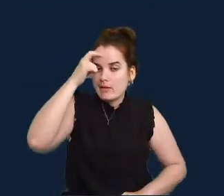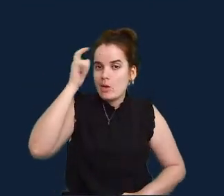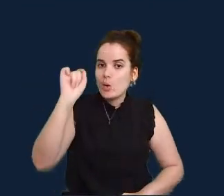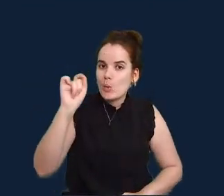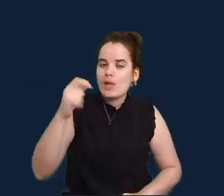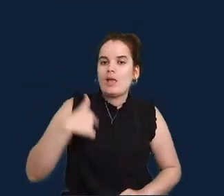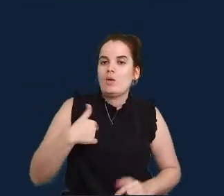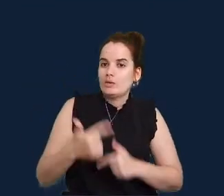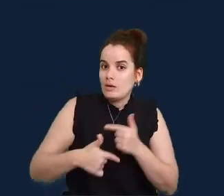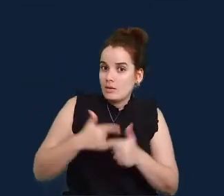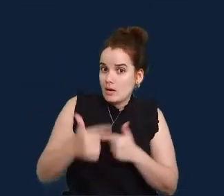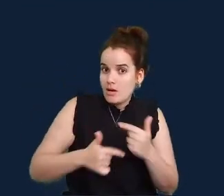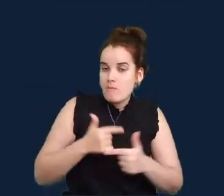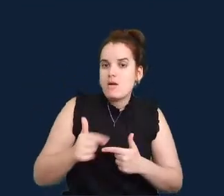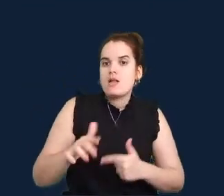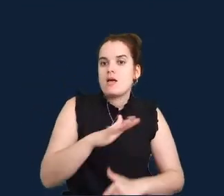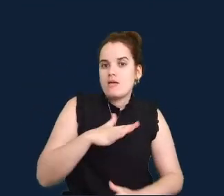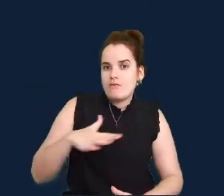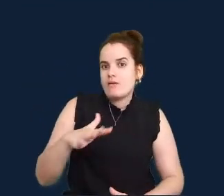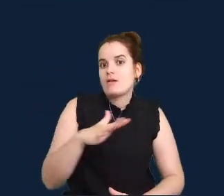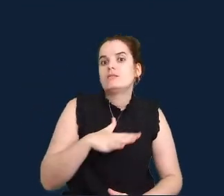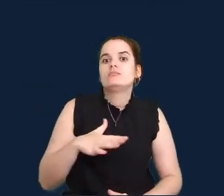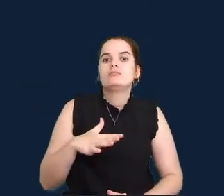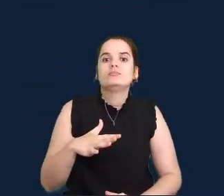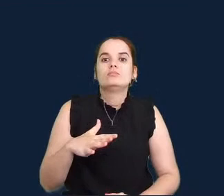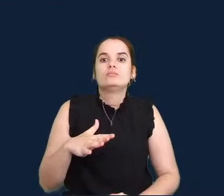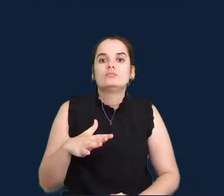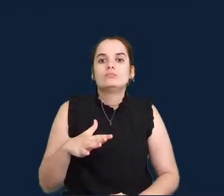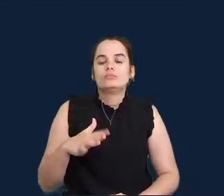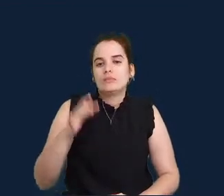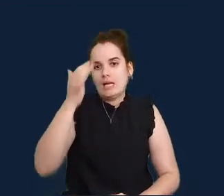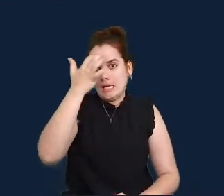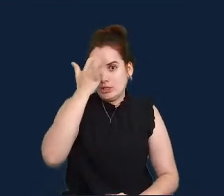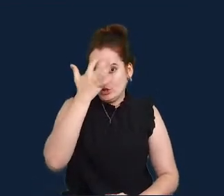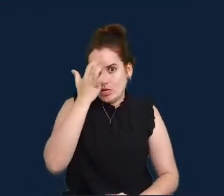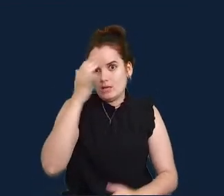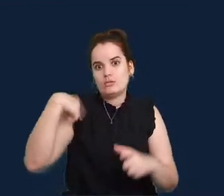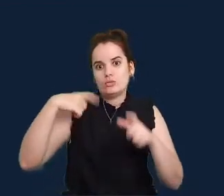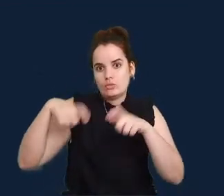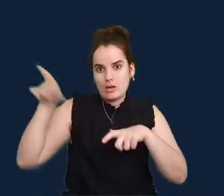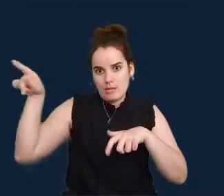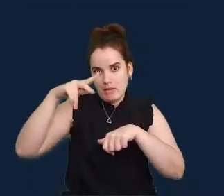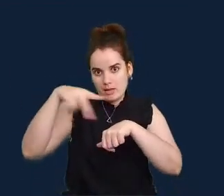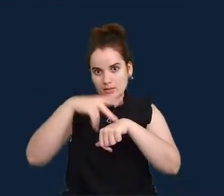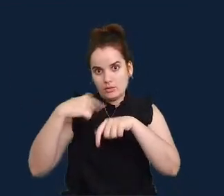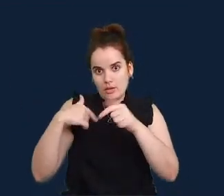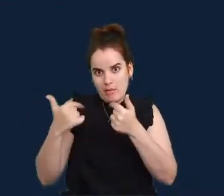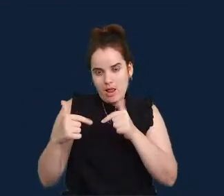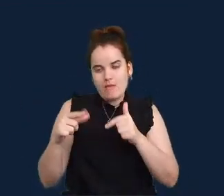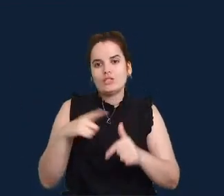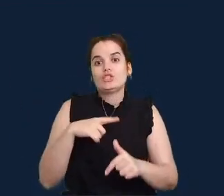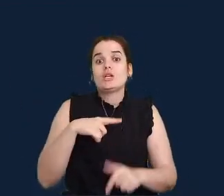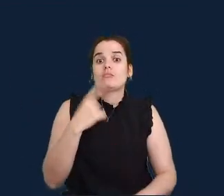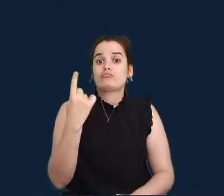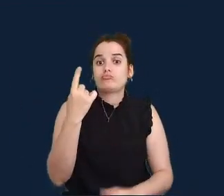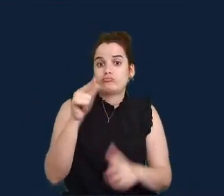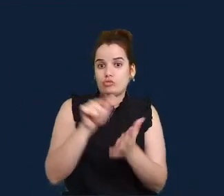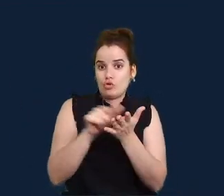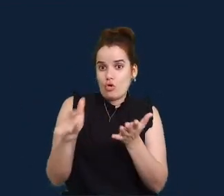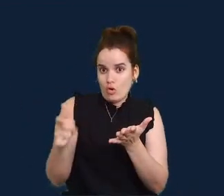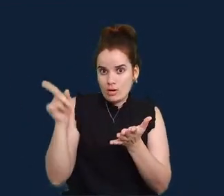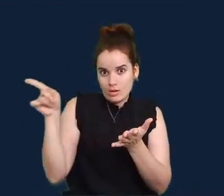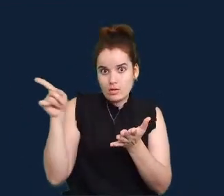mobile journalist called Yusuf Omar, and he had this idea that he wanted